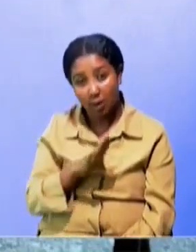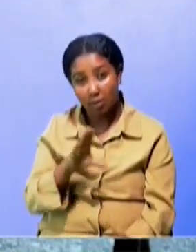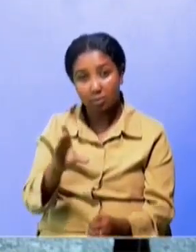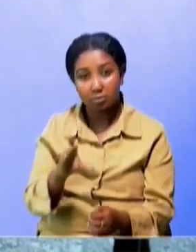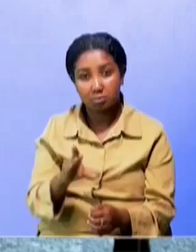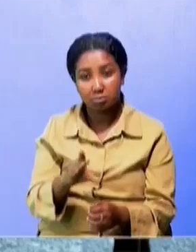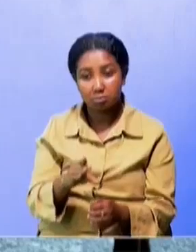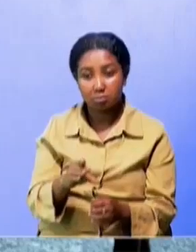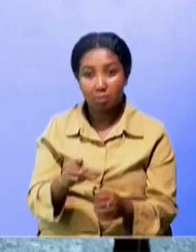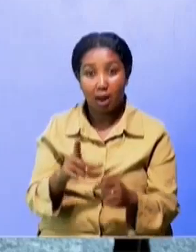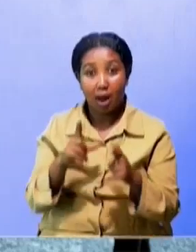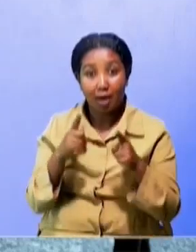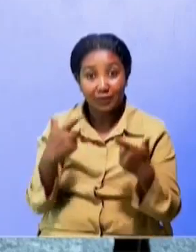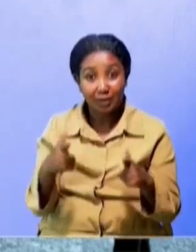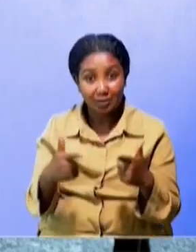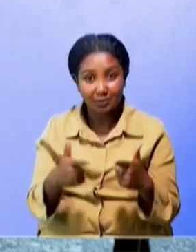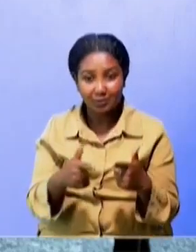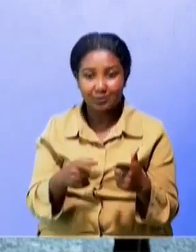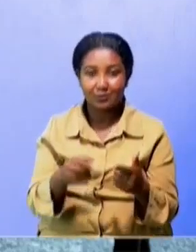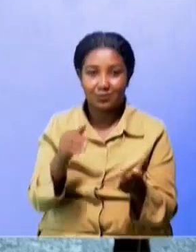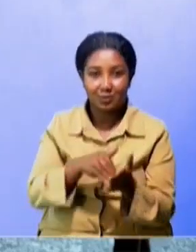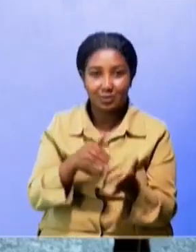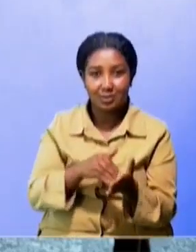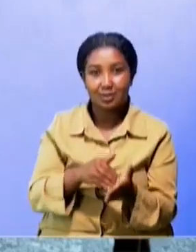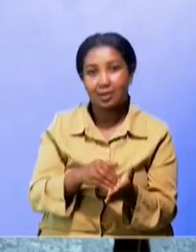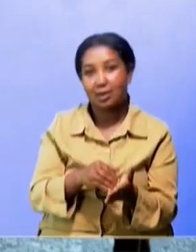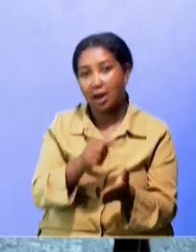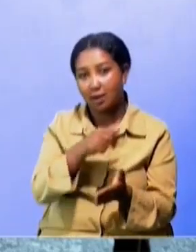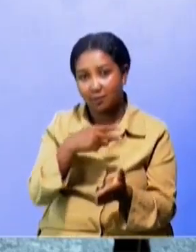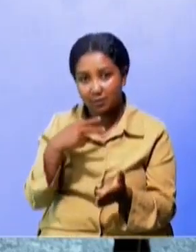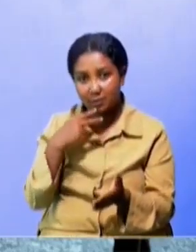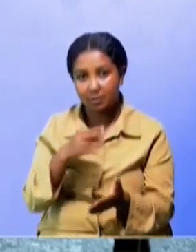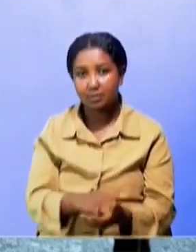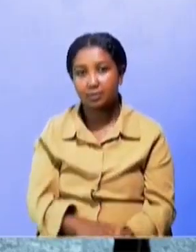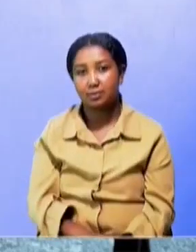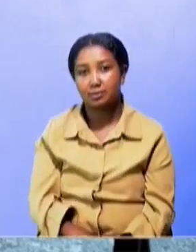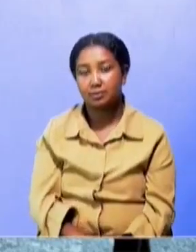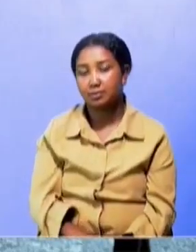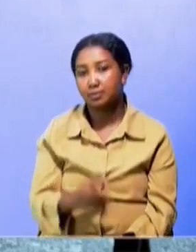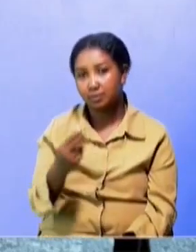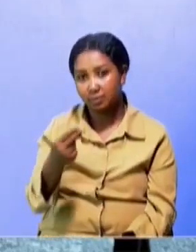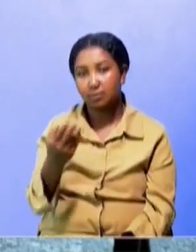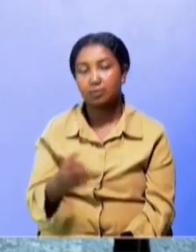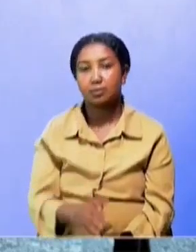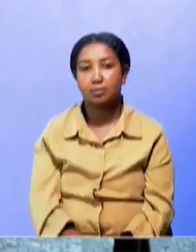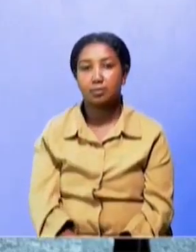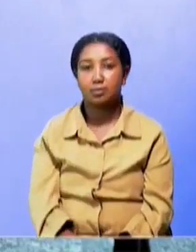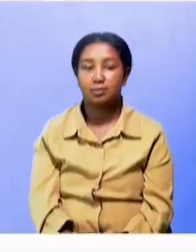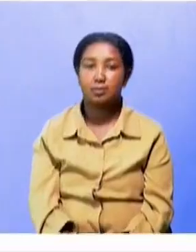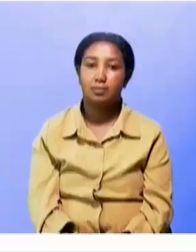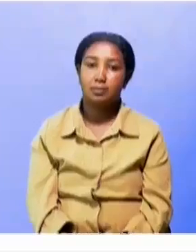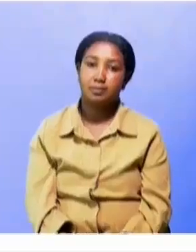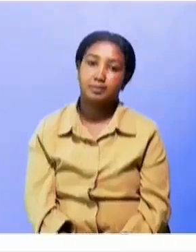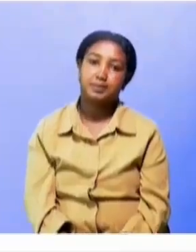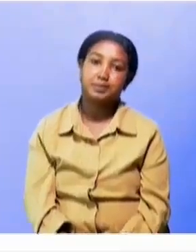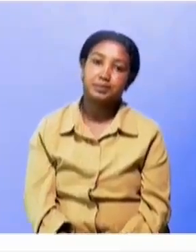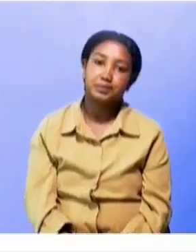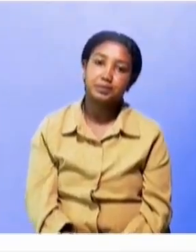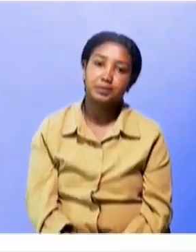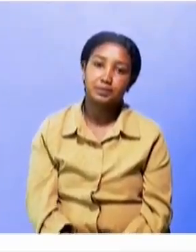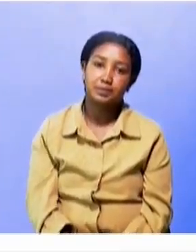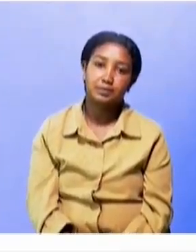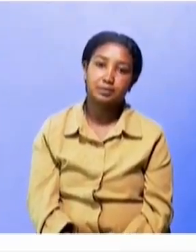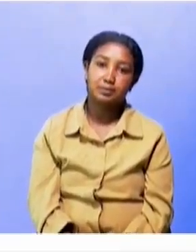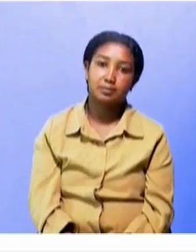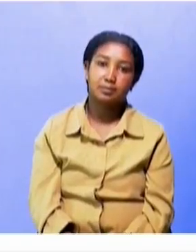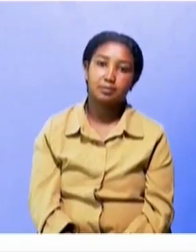any chance to use what? Frequency adverbs, you are welcome to use in such a way too. Right?